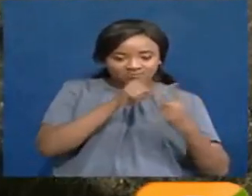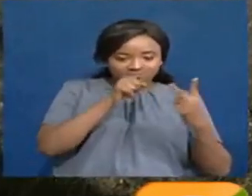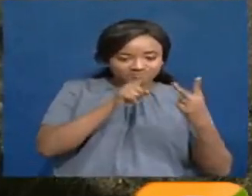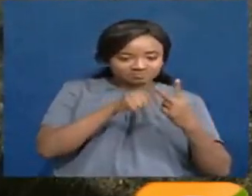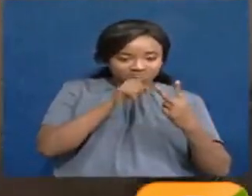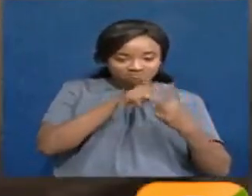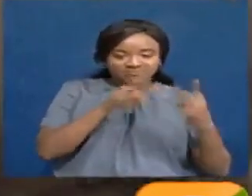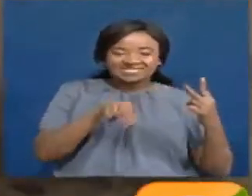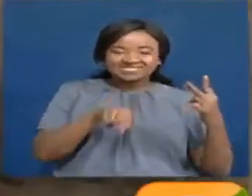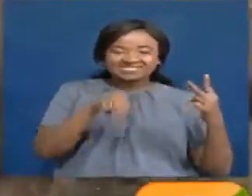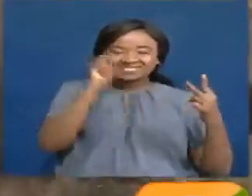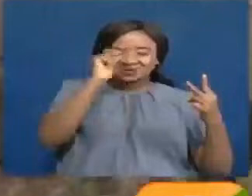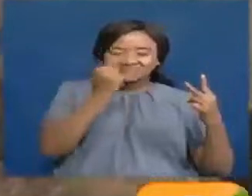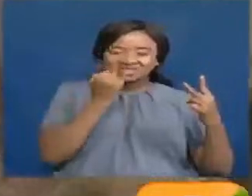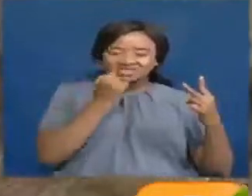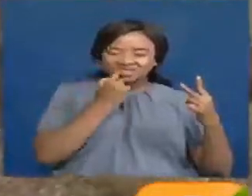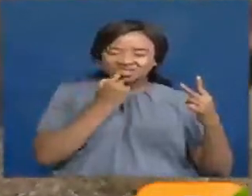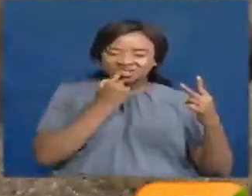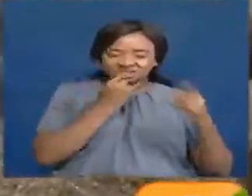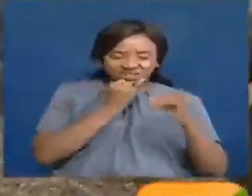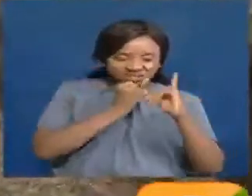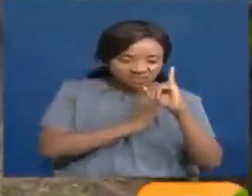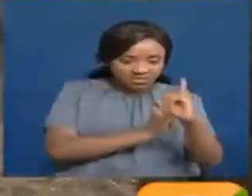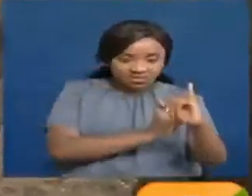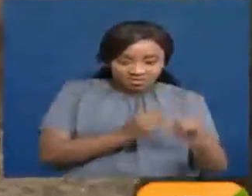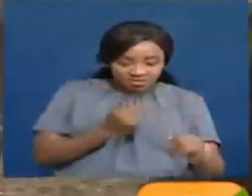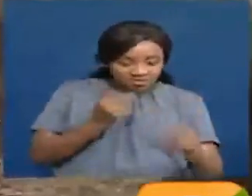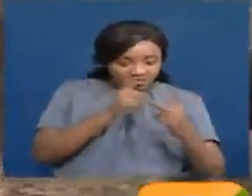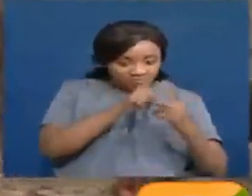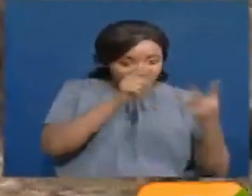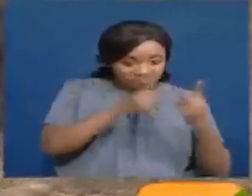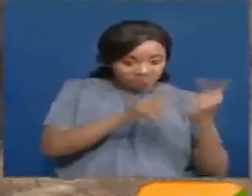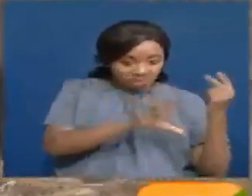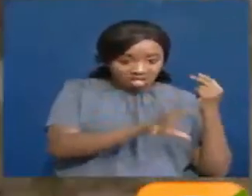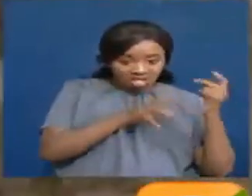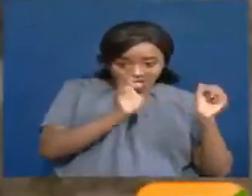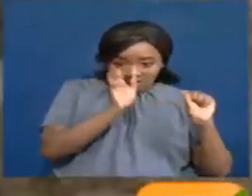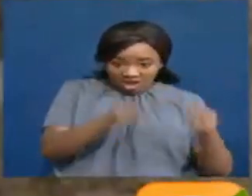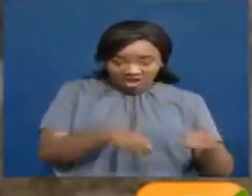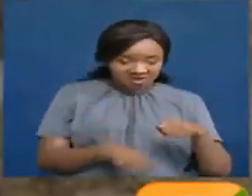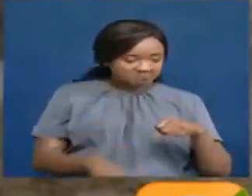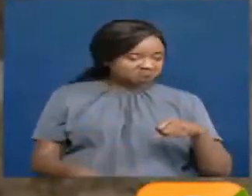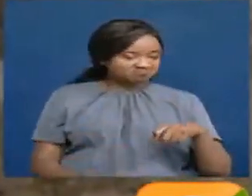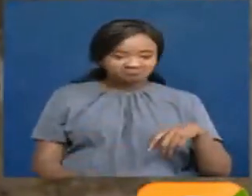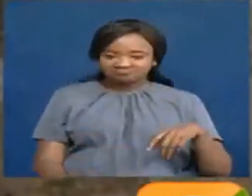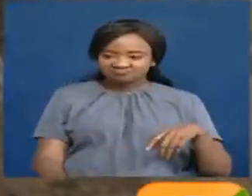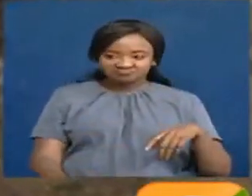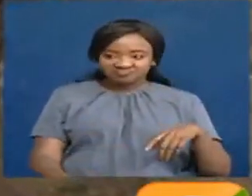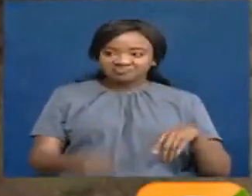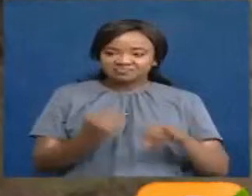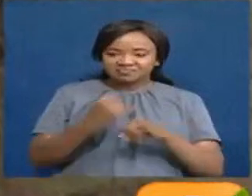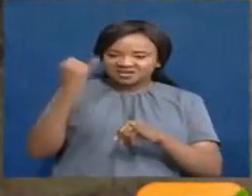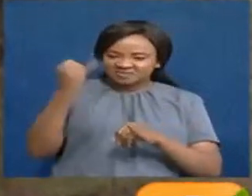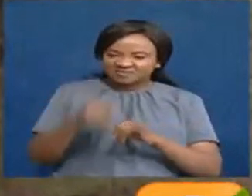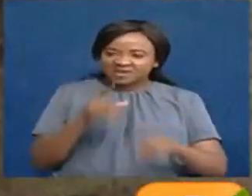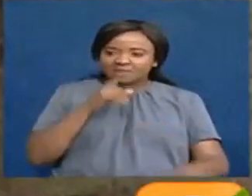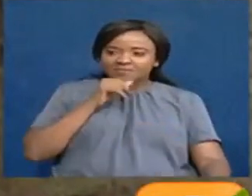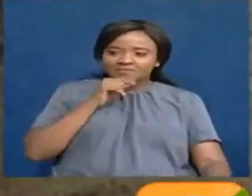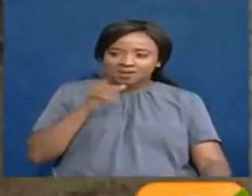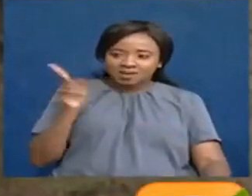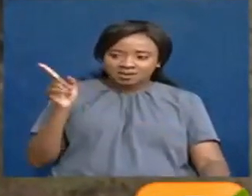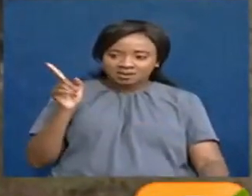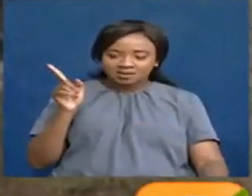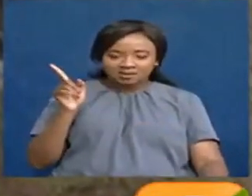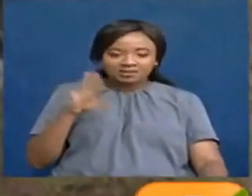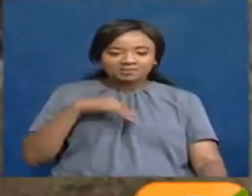their kind. The two females cannot carry pregnancy, and to complicate the matter, the last male white rhino that was known as Sudan